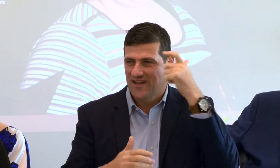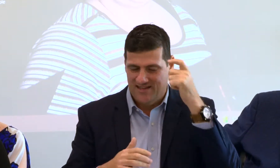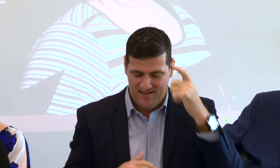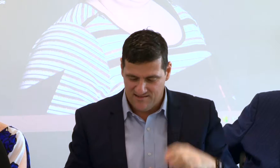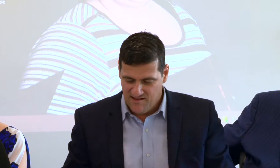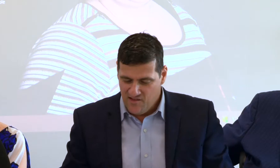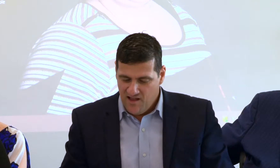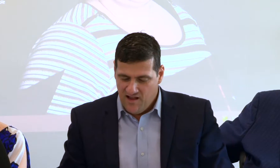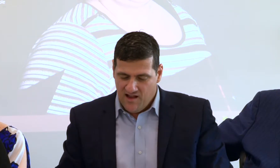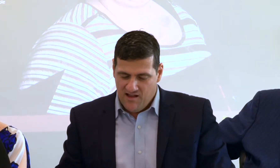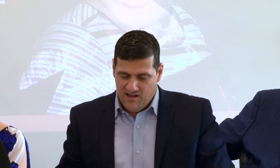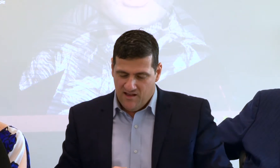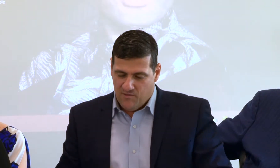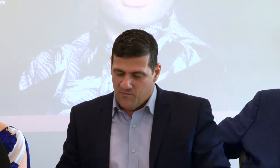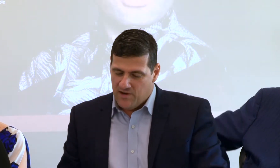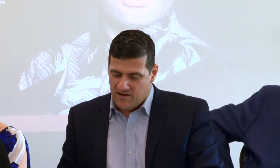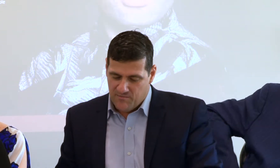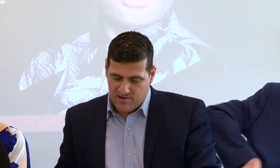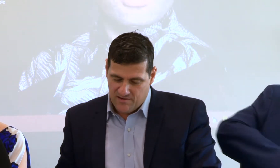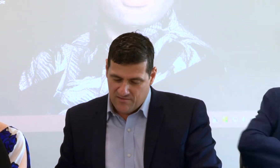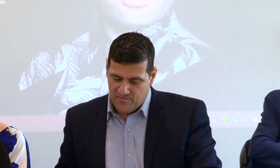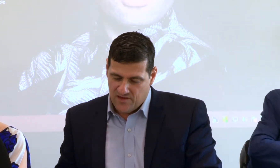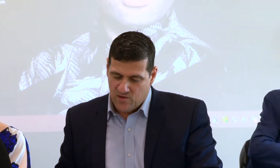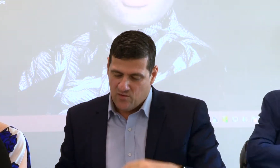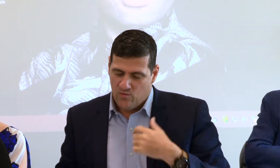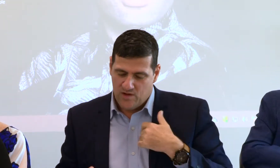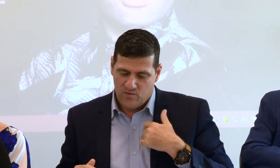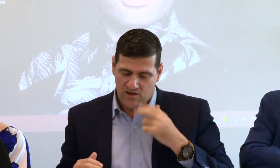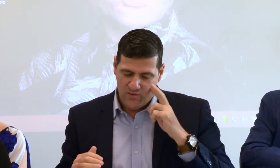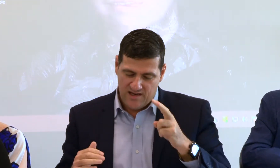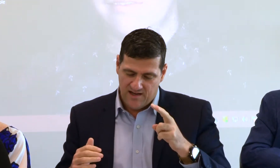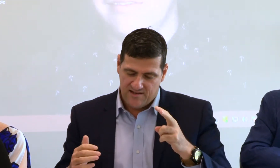article anyhow, just to give you some innovative ideas.